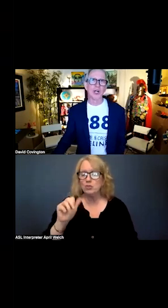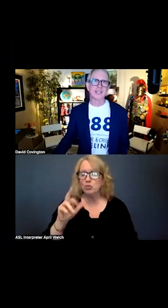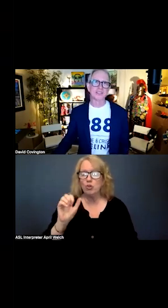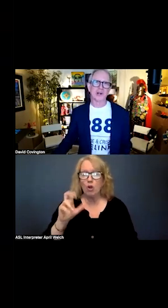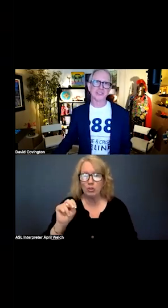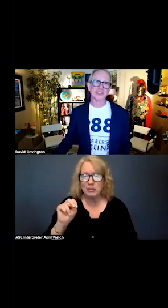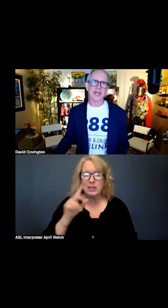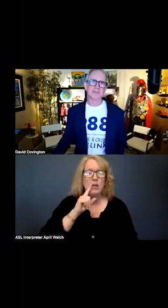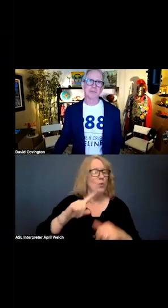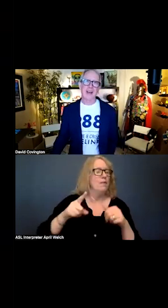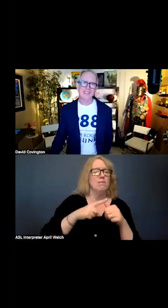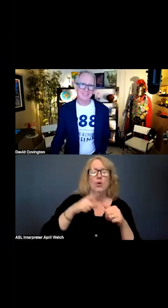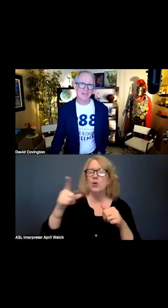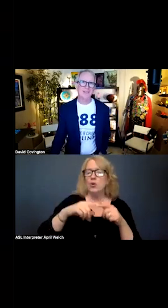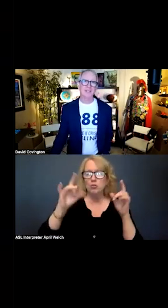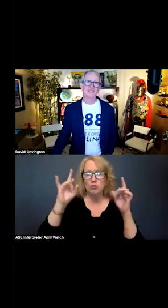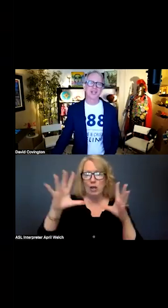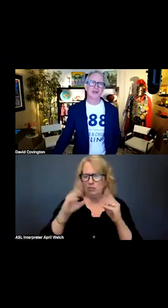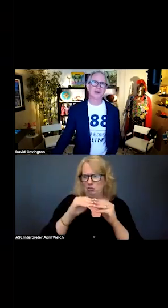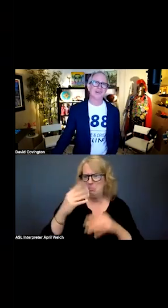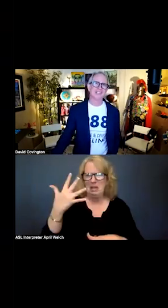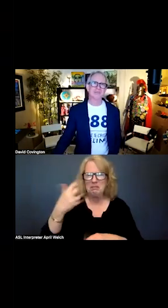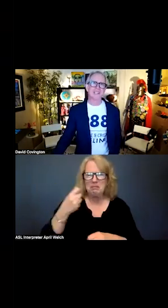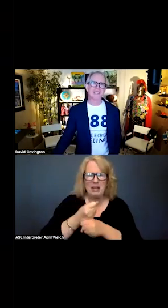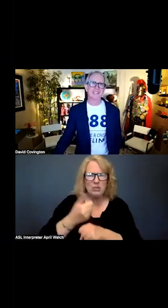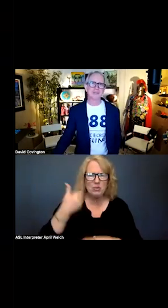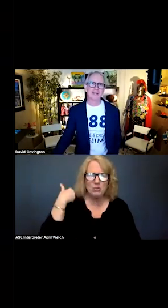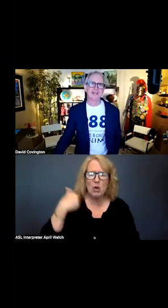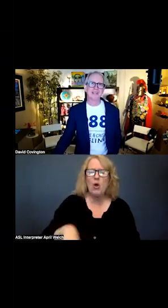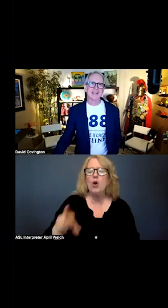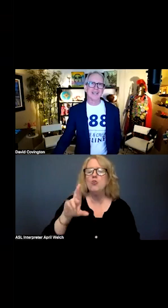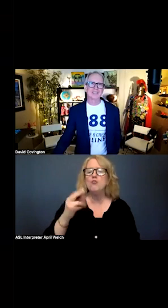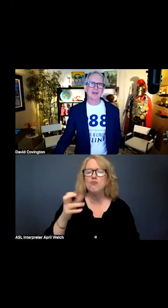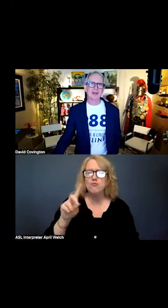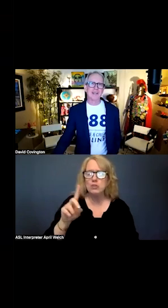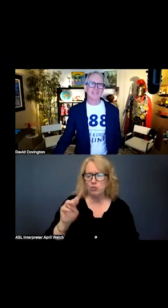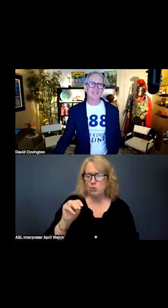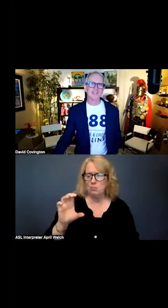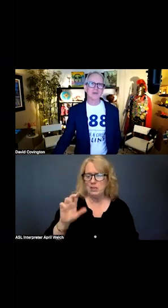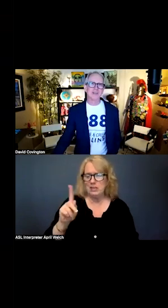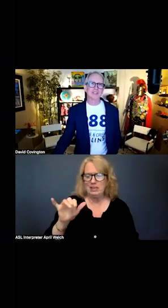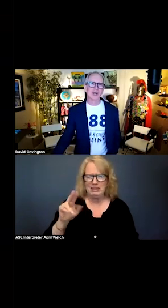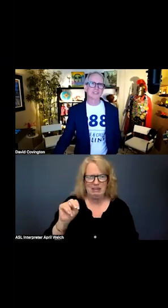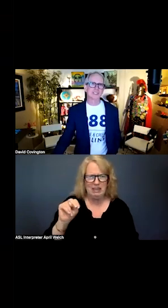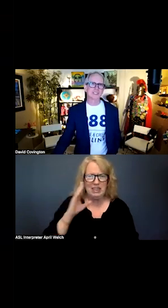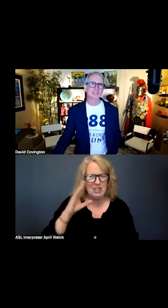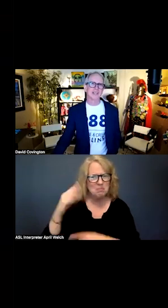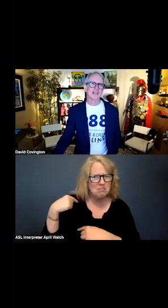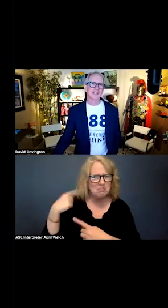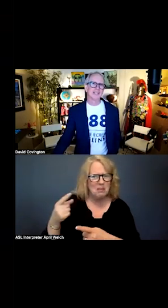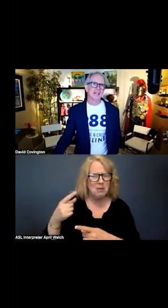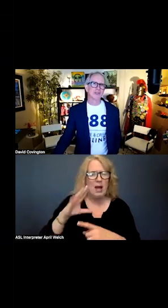our earliest Crisis Jams back 5 years ago. Richard McKeon, it's been a minute since we first launched